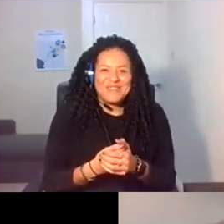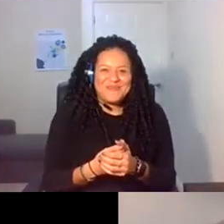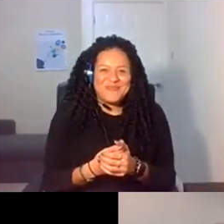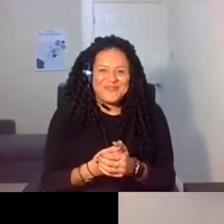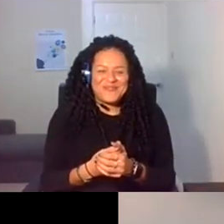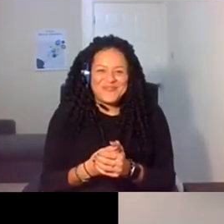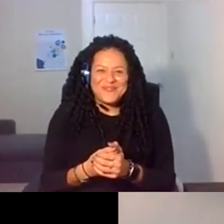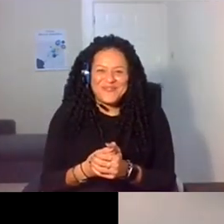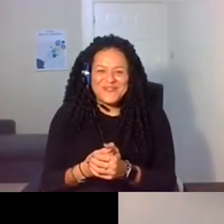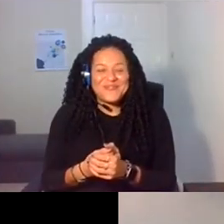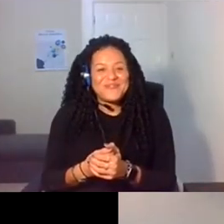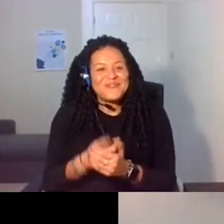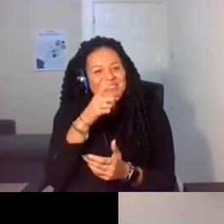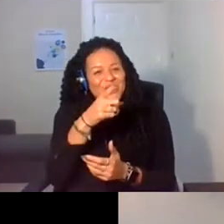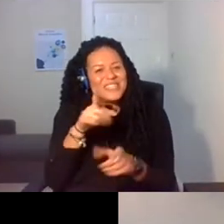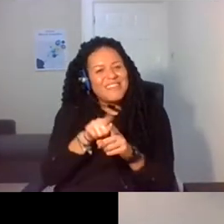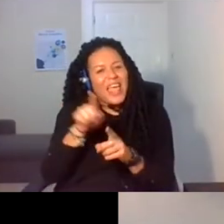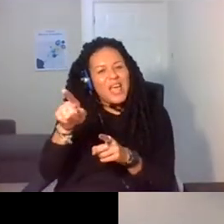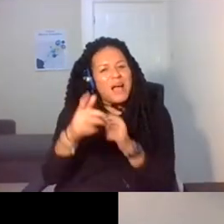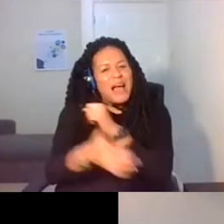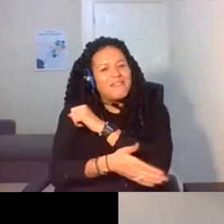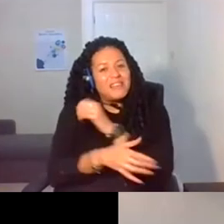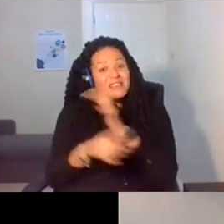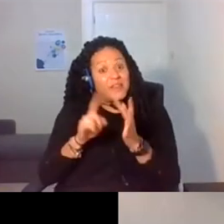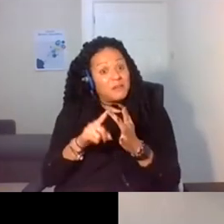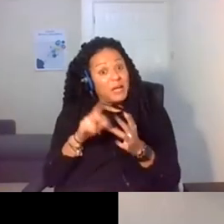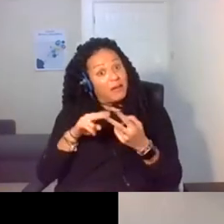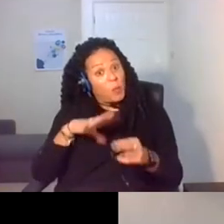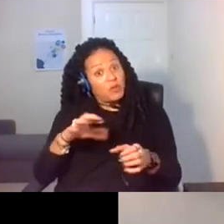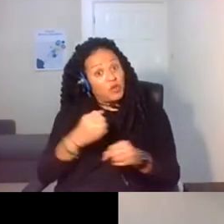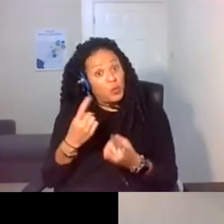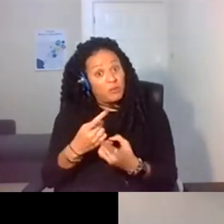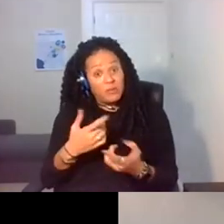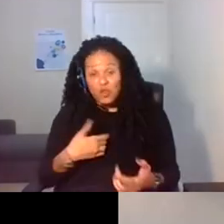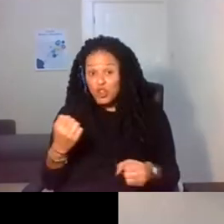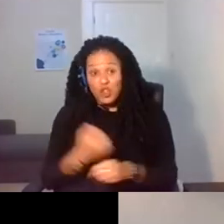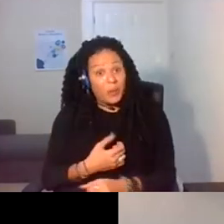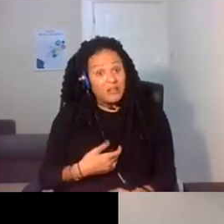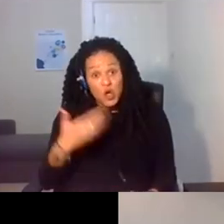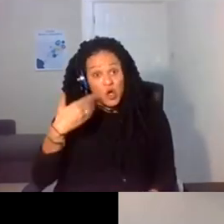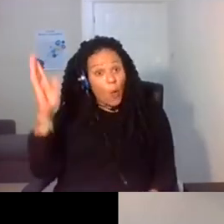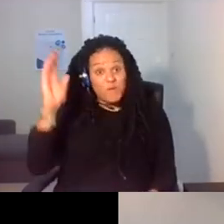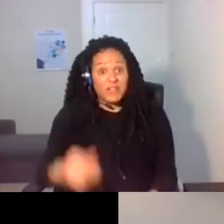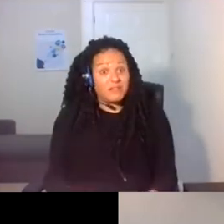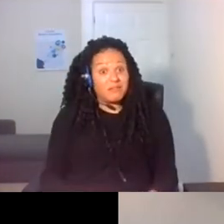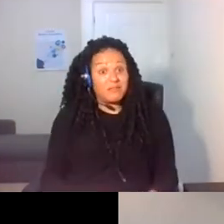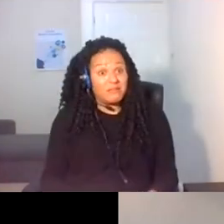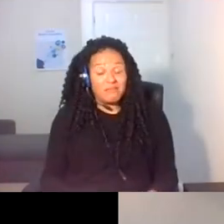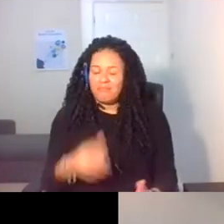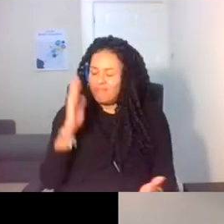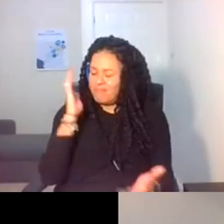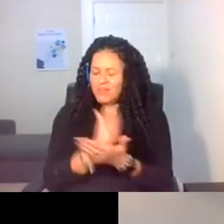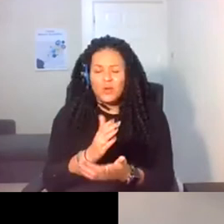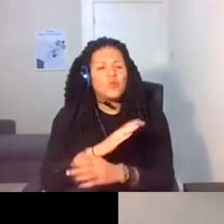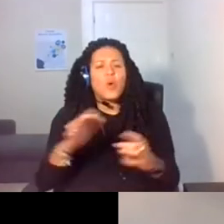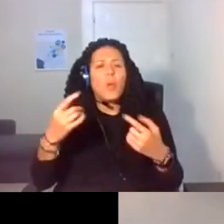say that. Echoing Isabelle's advice to, if you want to do something, just go for it. And I think that's absolutely. Don't let